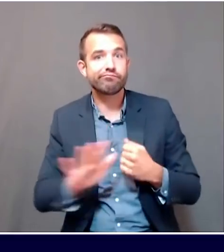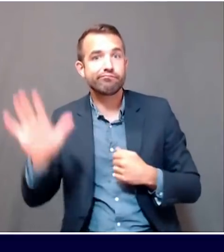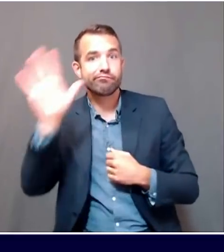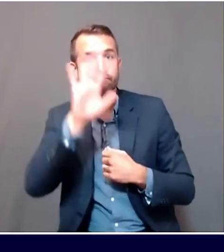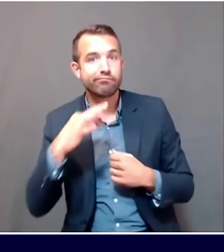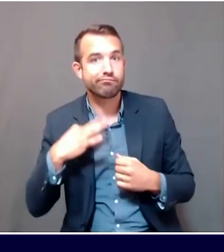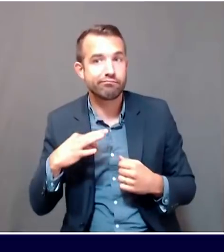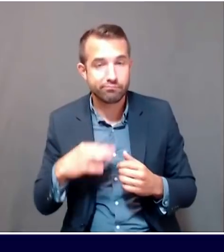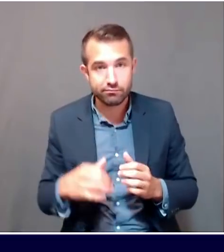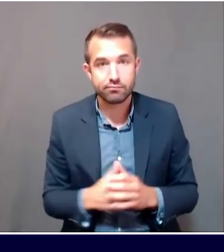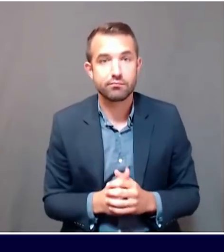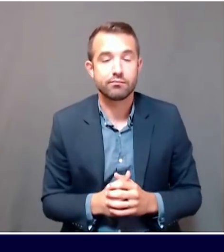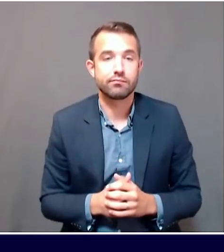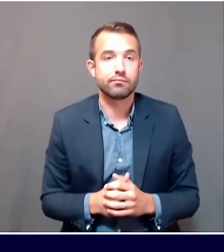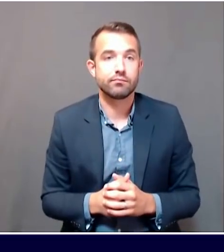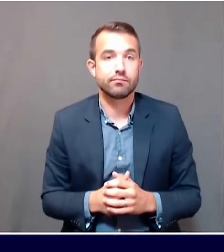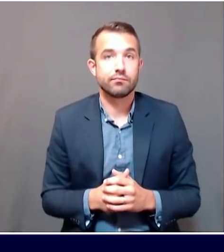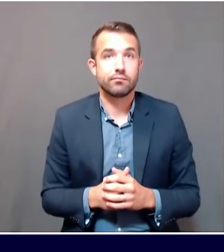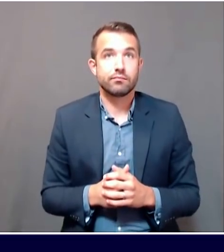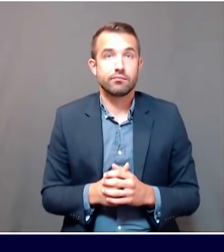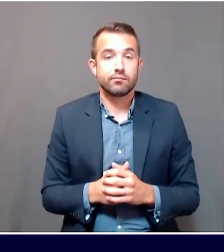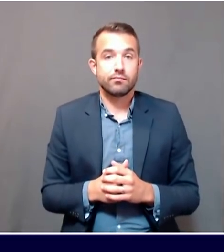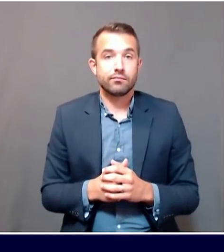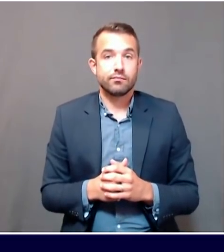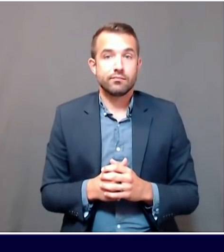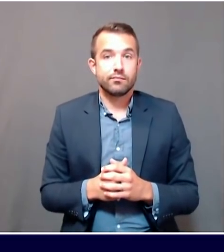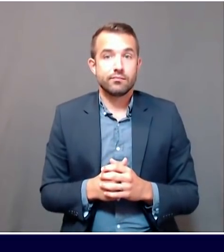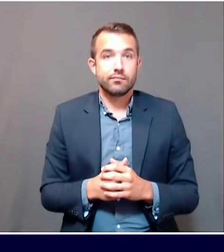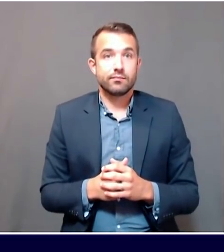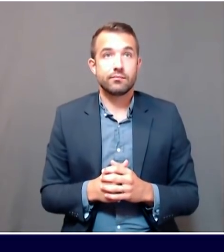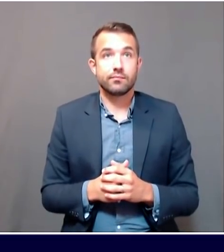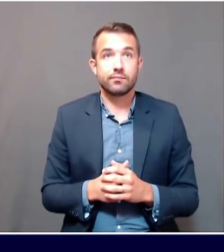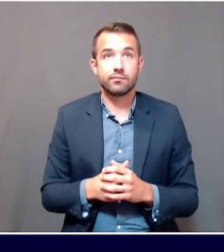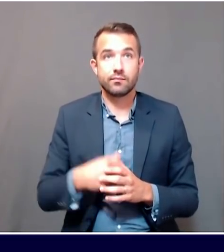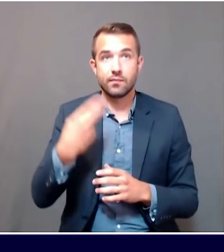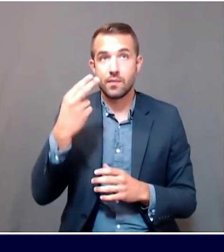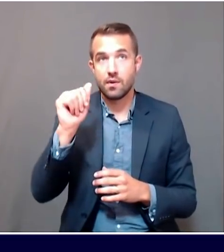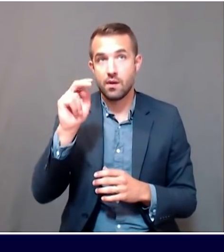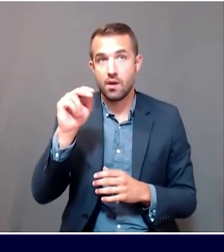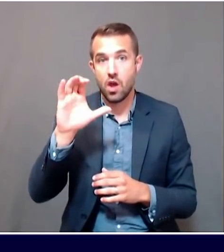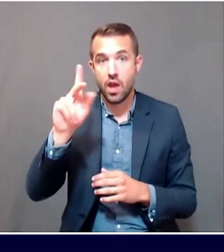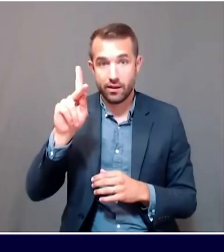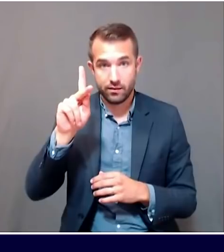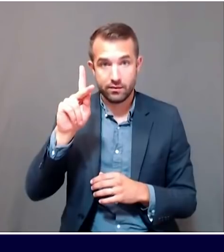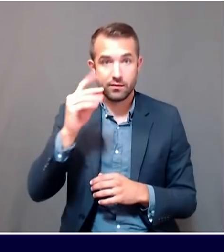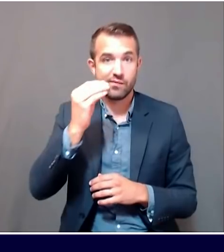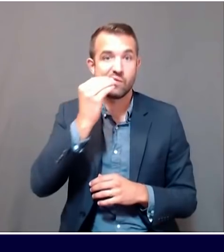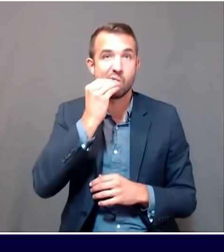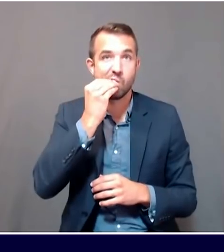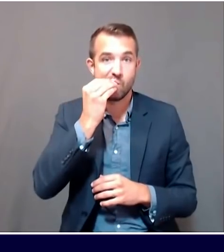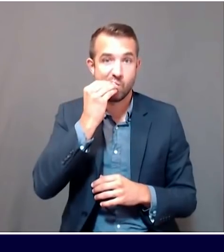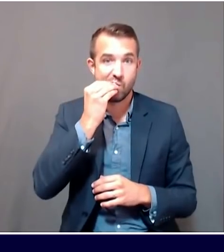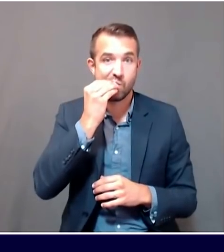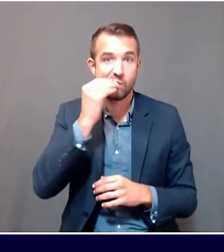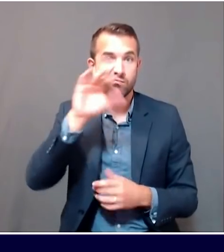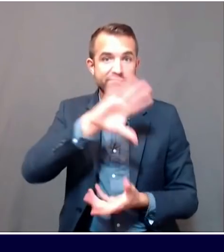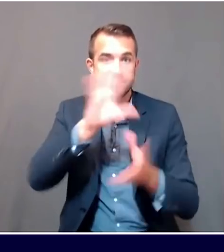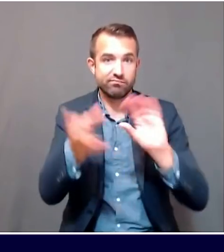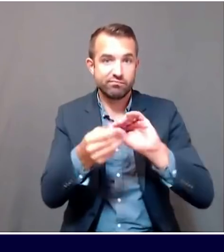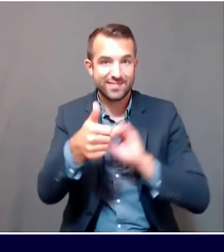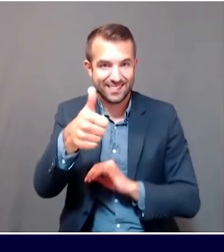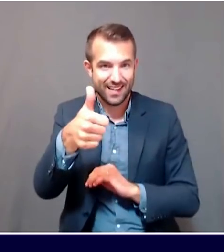establishments and farms across the state. At Hancock Foods, there are now a total of 10 cases of